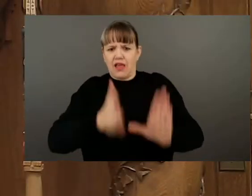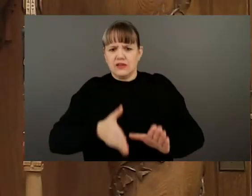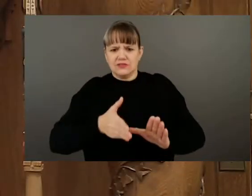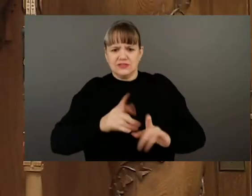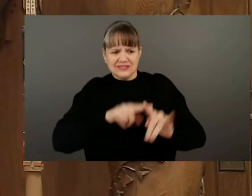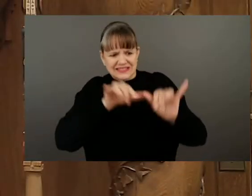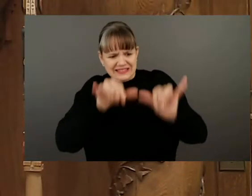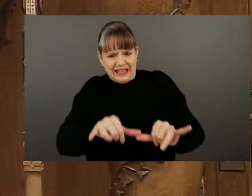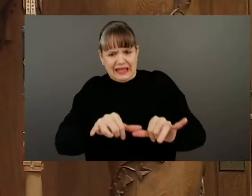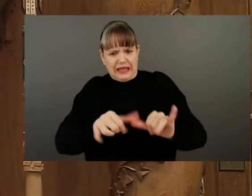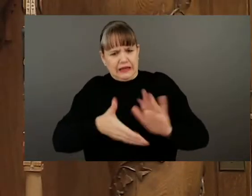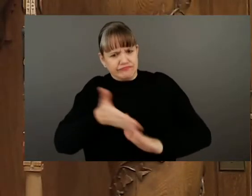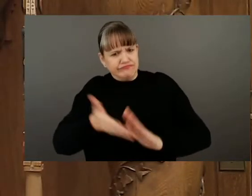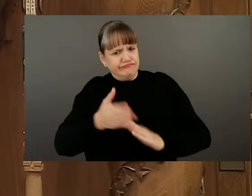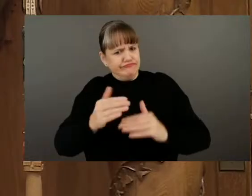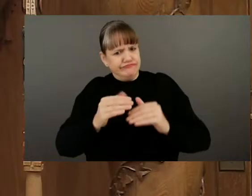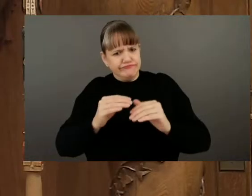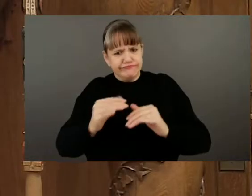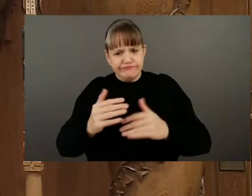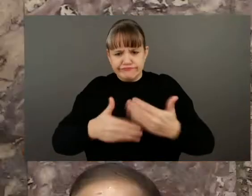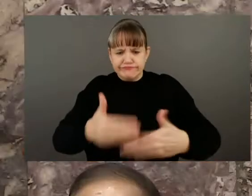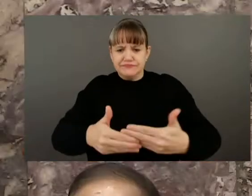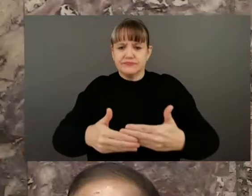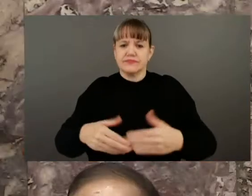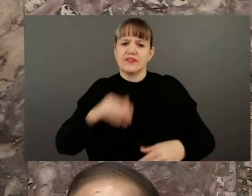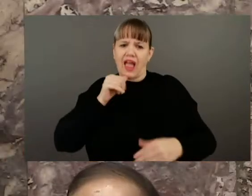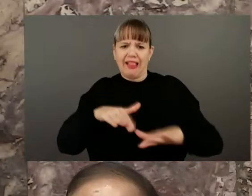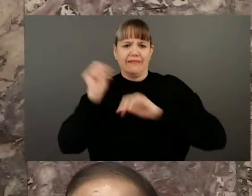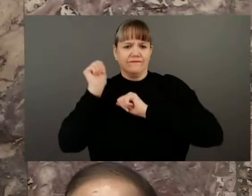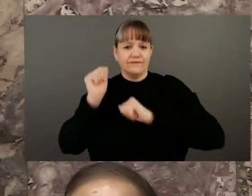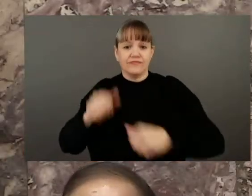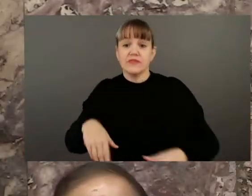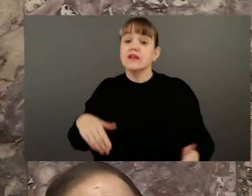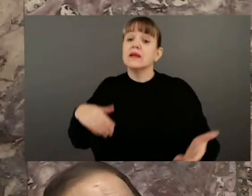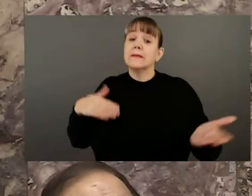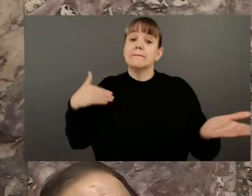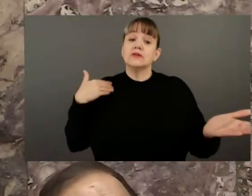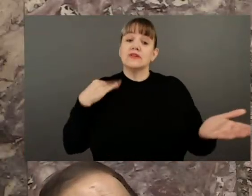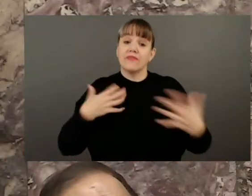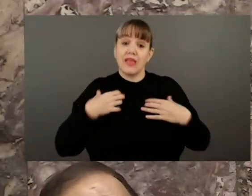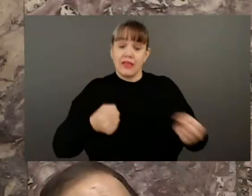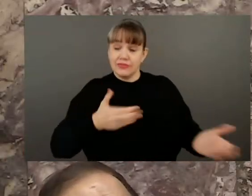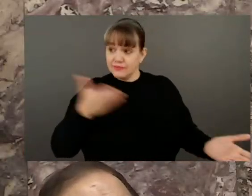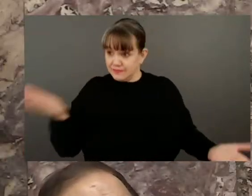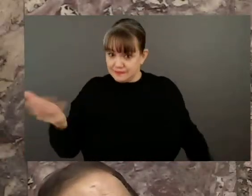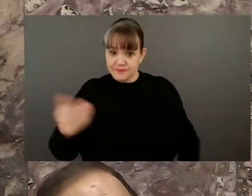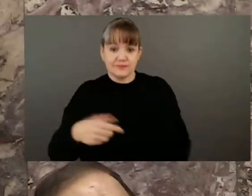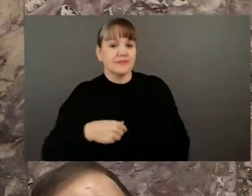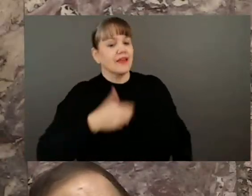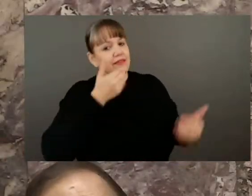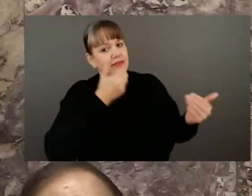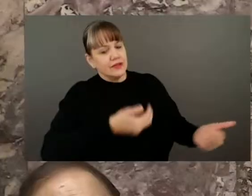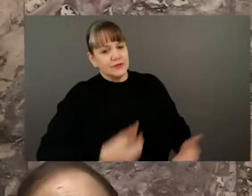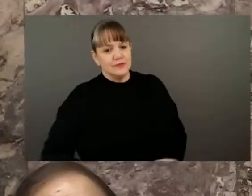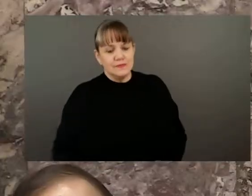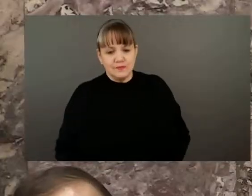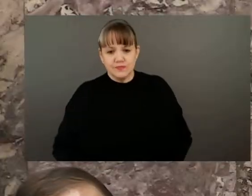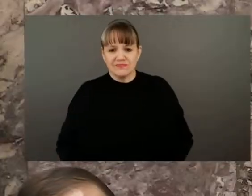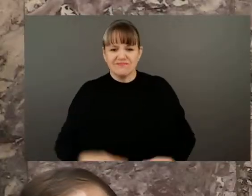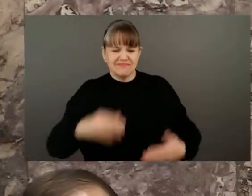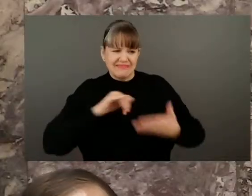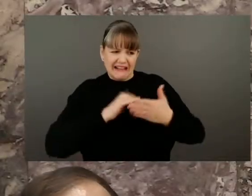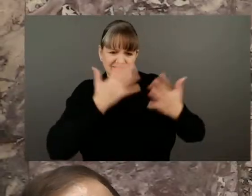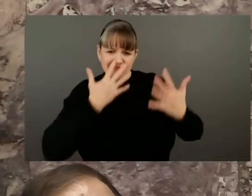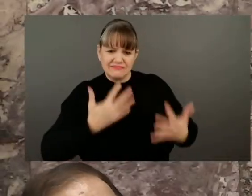Minister of Health. Thank you, Honourable Speaker. It's incredibly unfortunate to see the kind of misinformation that is being